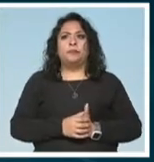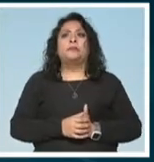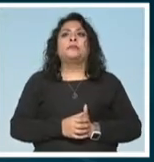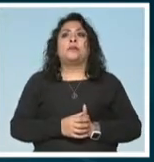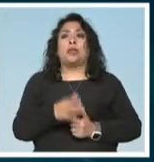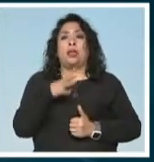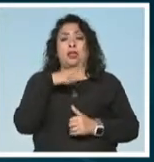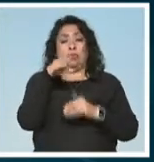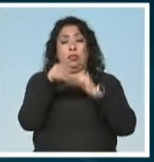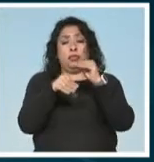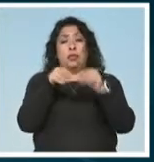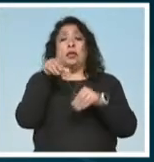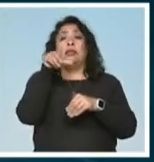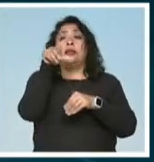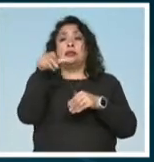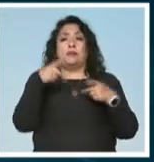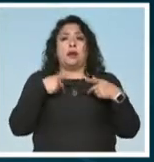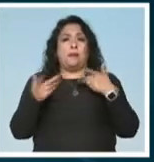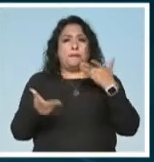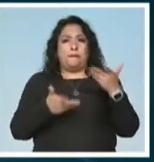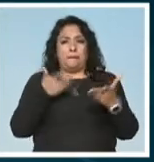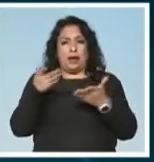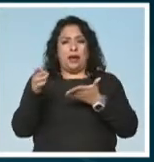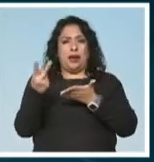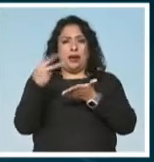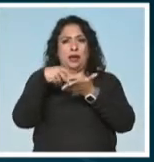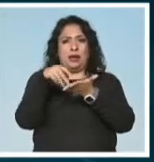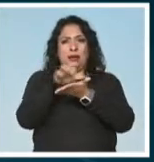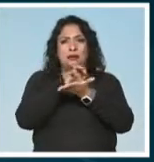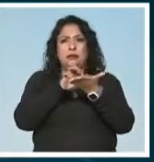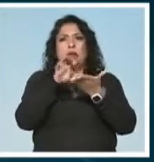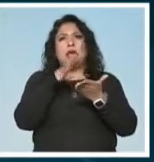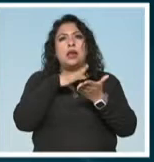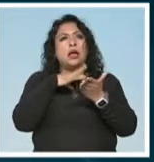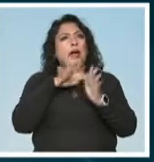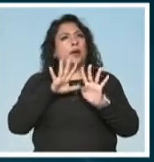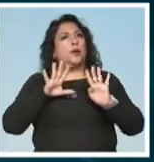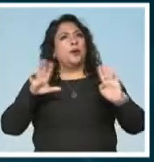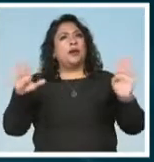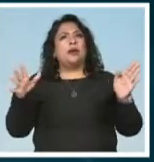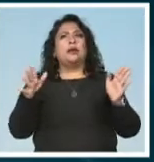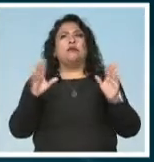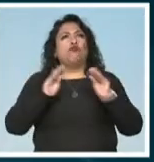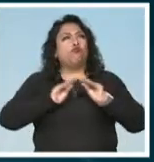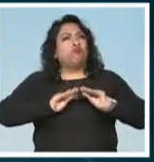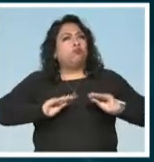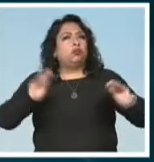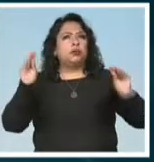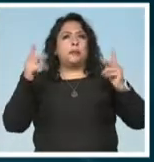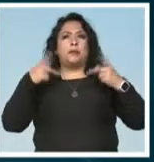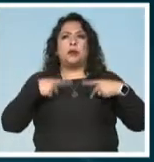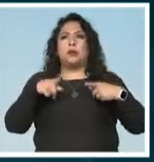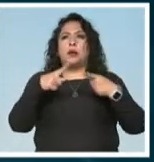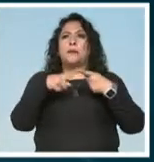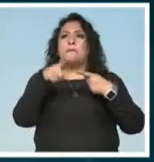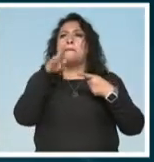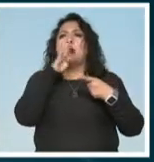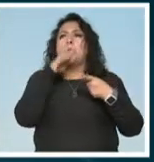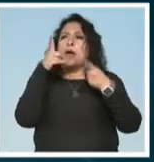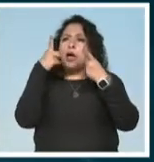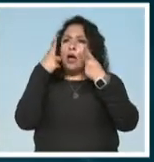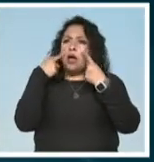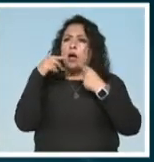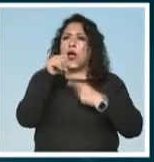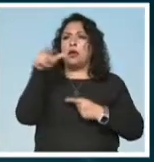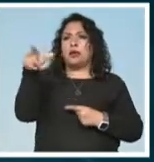Con su espectáculo con 16 bailarines sobre el escenario en medio de una escenografía desértica, de personajes como una madre que llora por